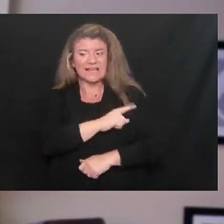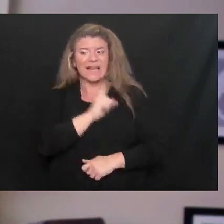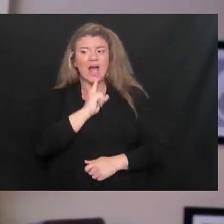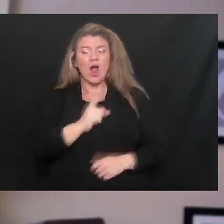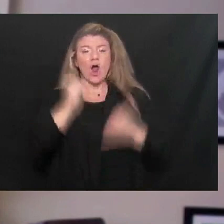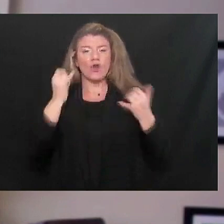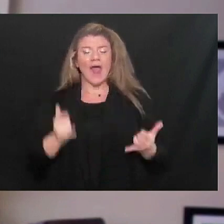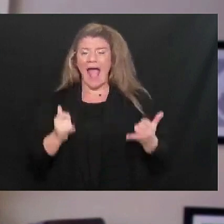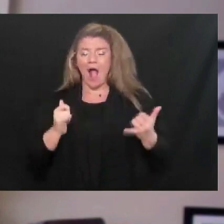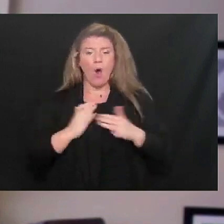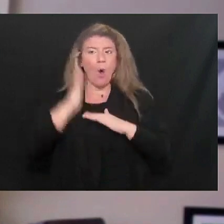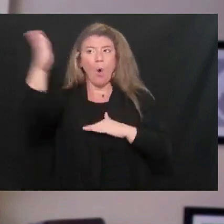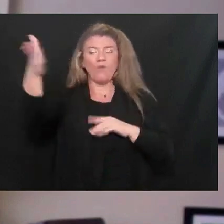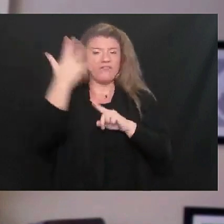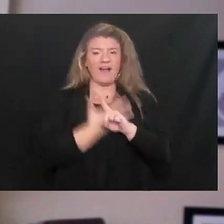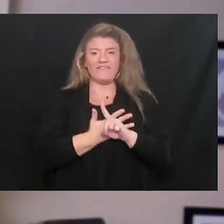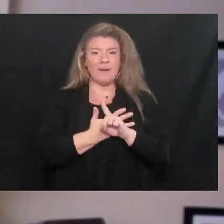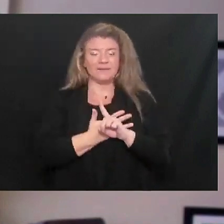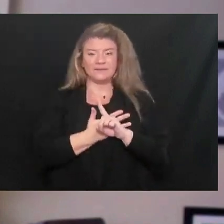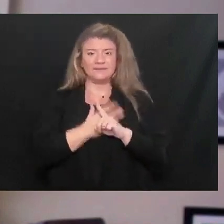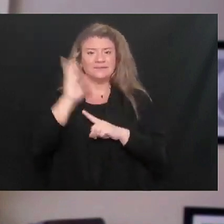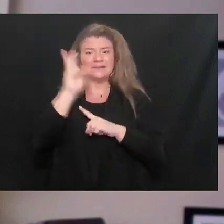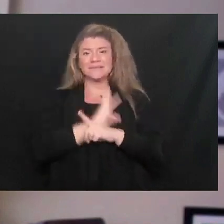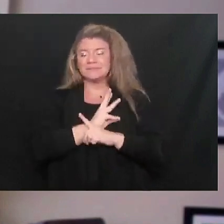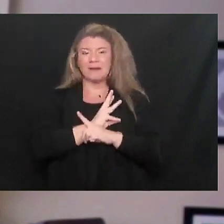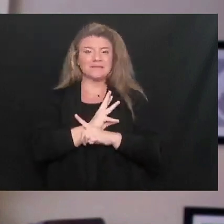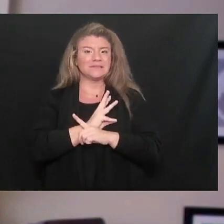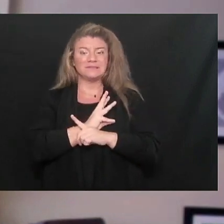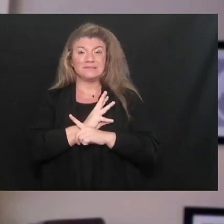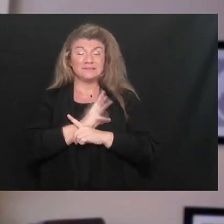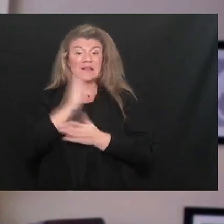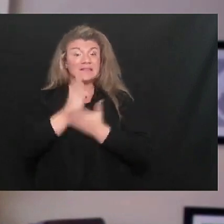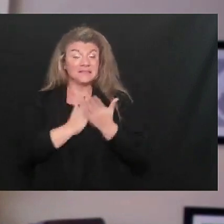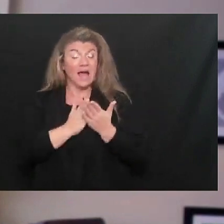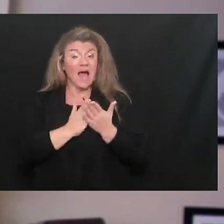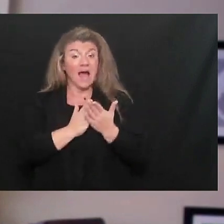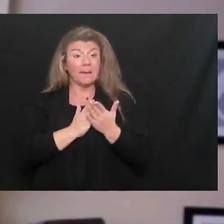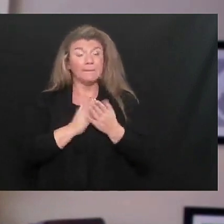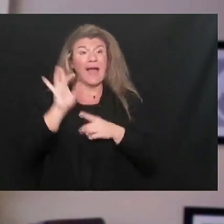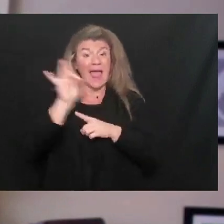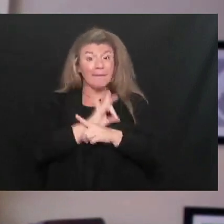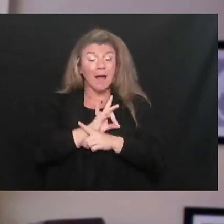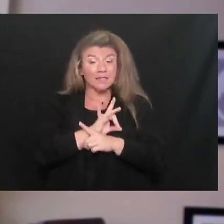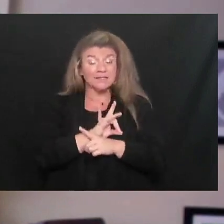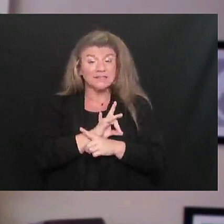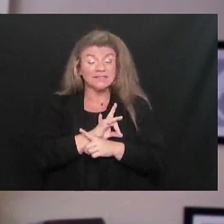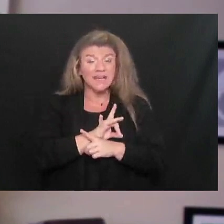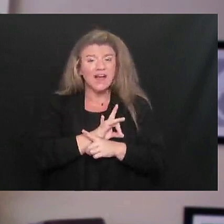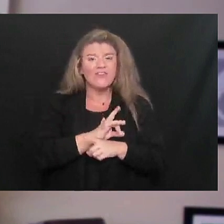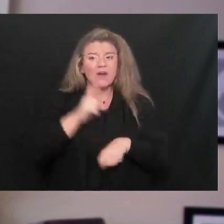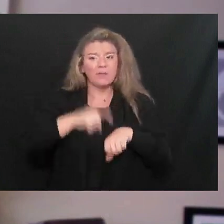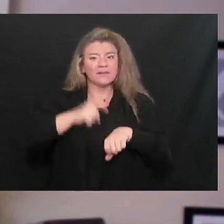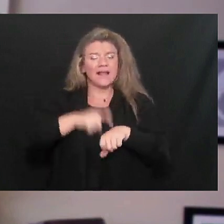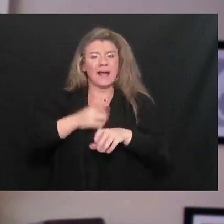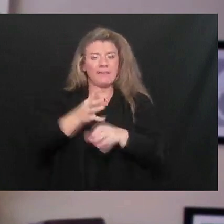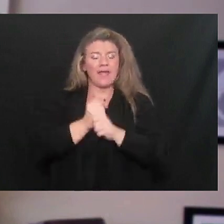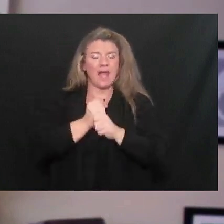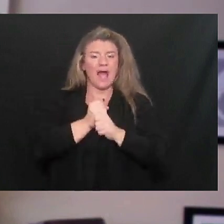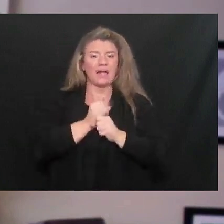well over 5 months, well over 6 months, even some of them approaching 8 months from the time that they